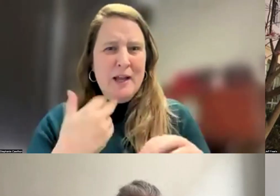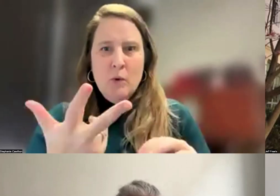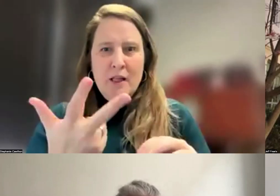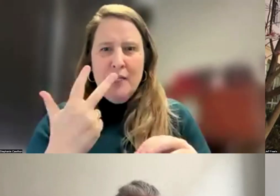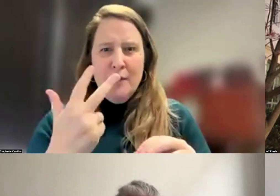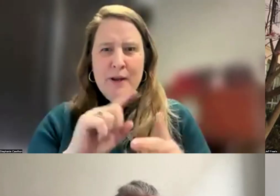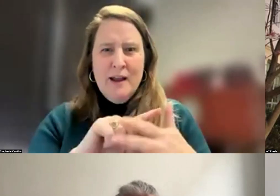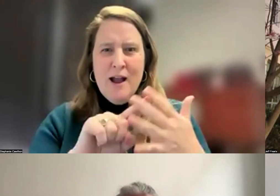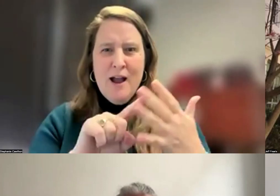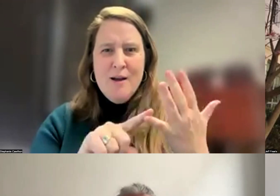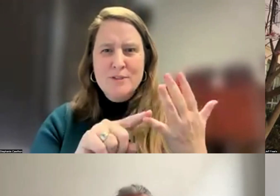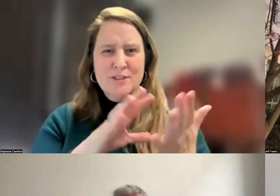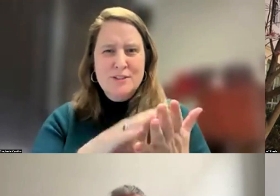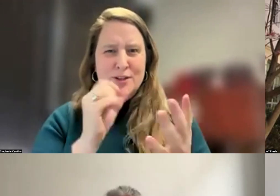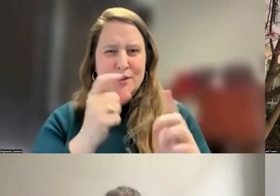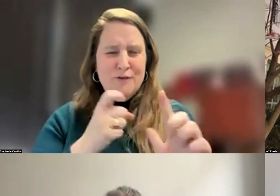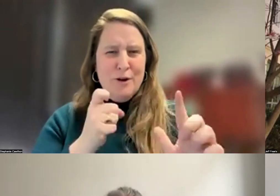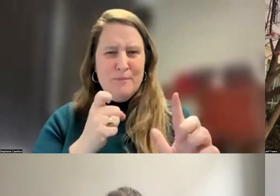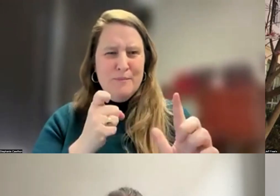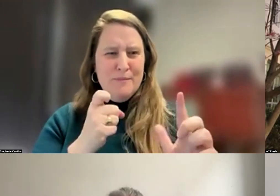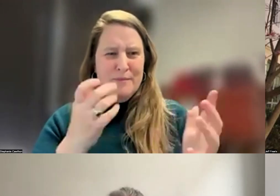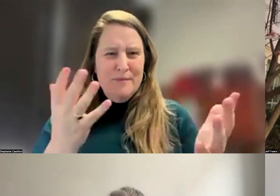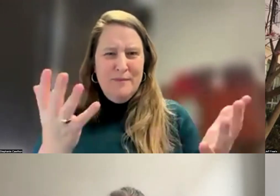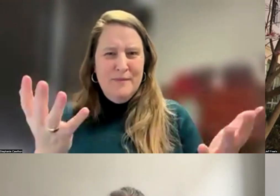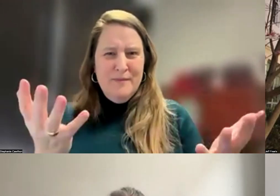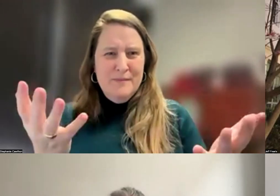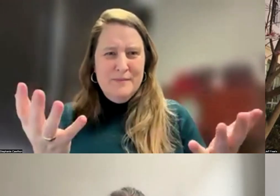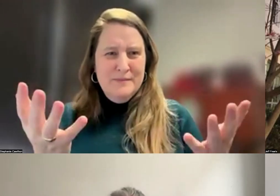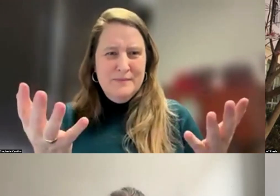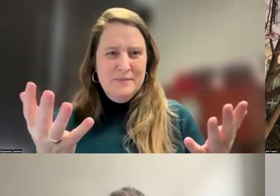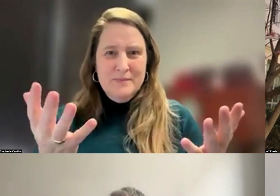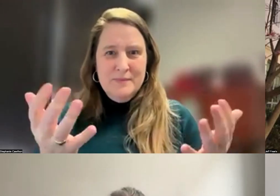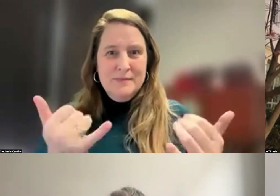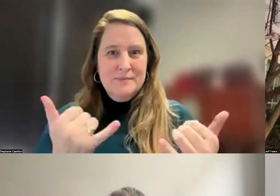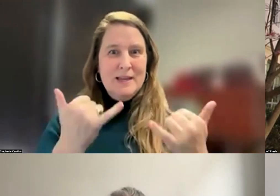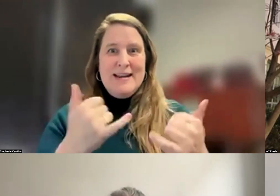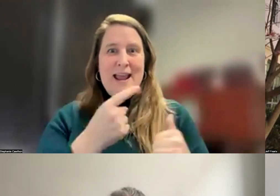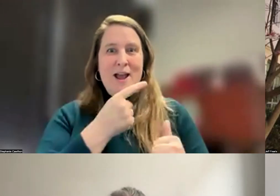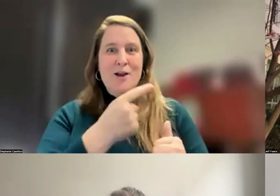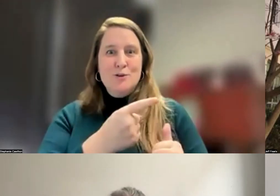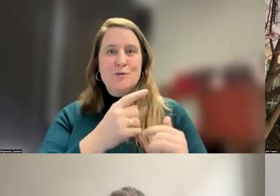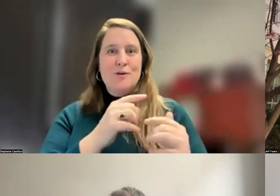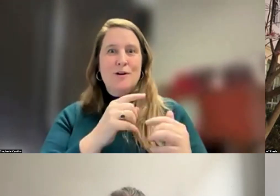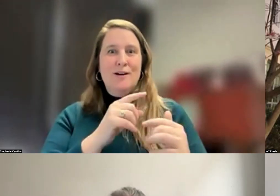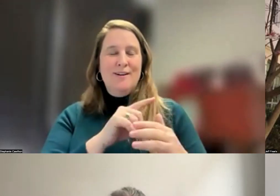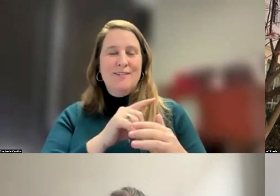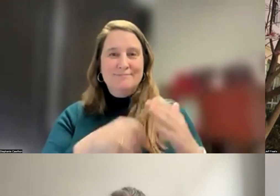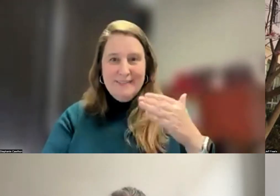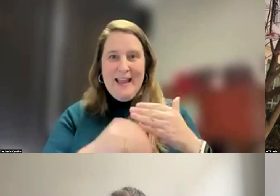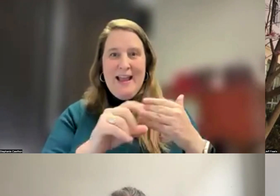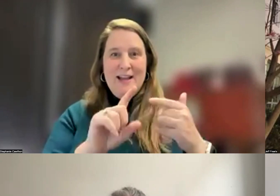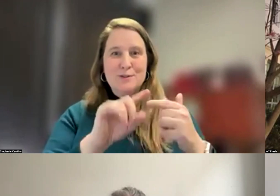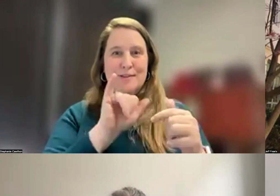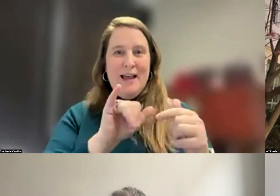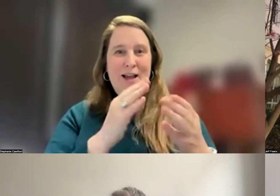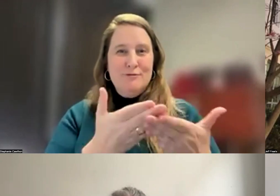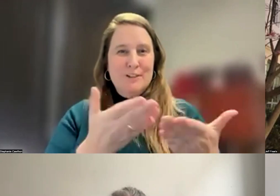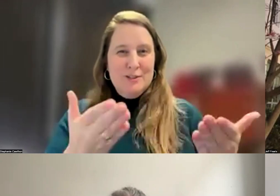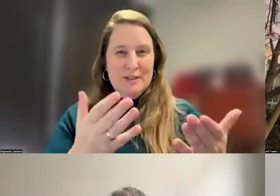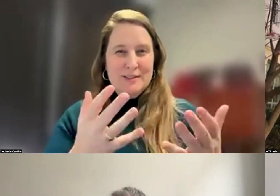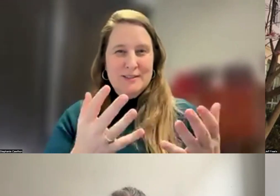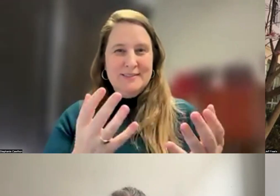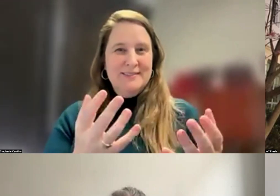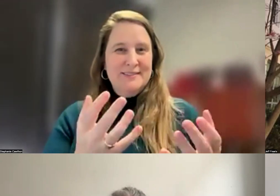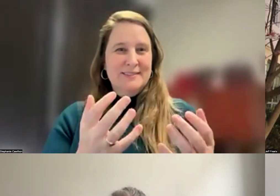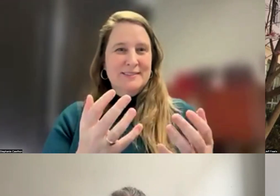campus, I remember we had like three options to learn from. And now you've